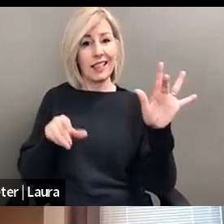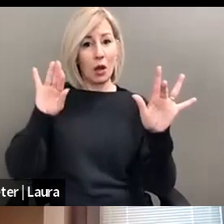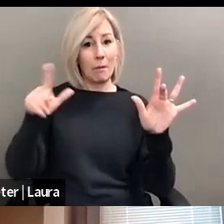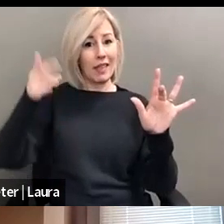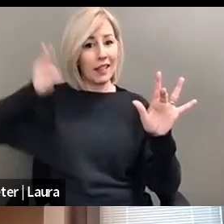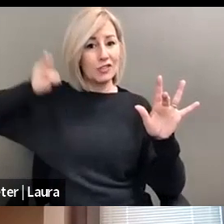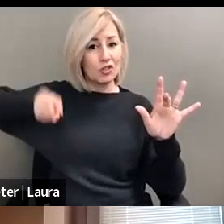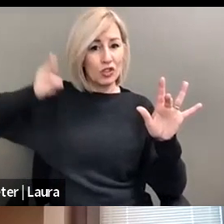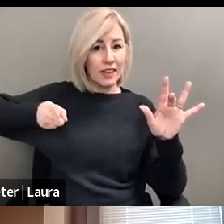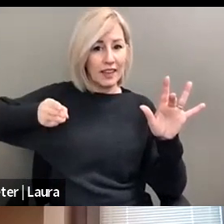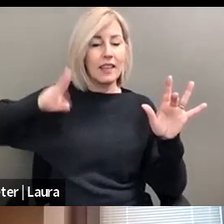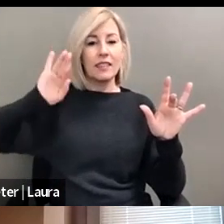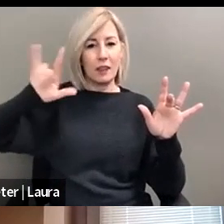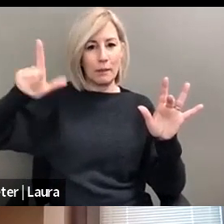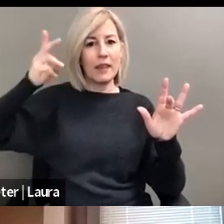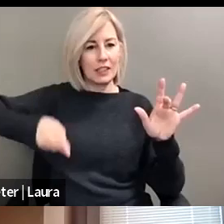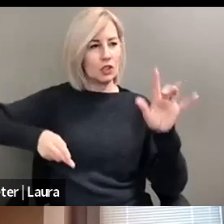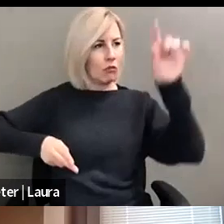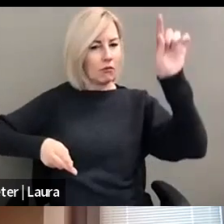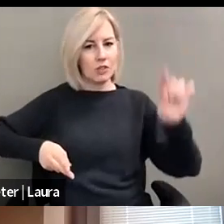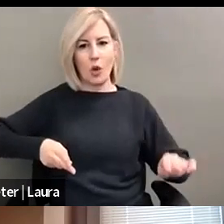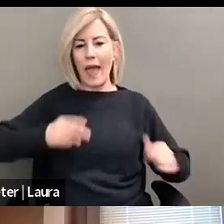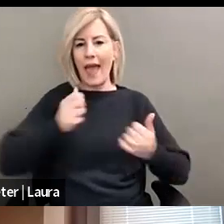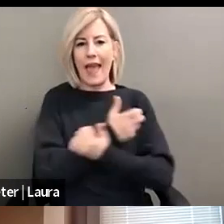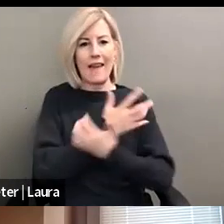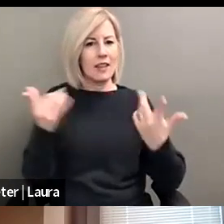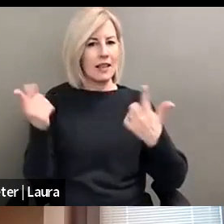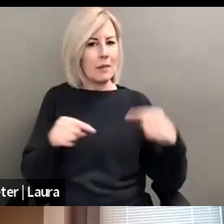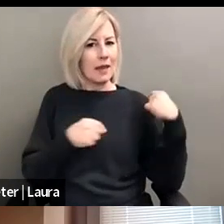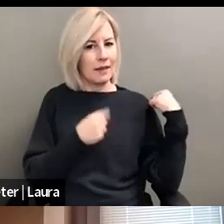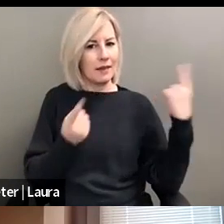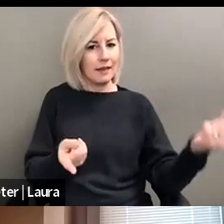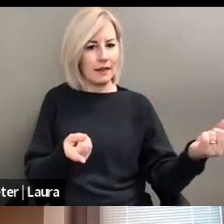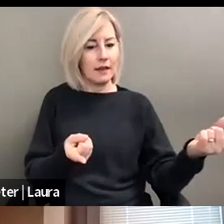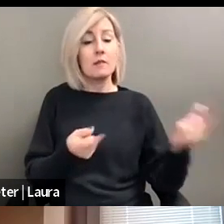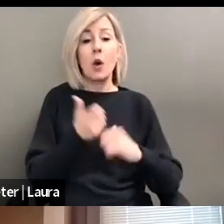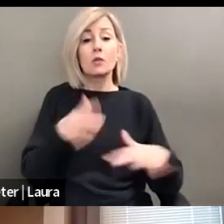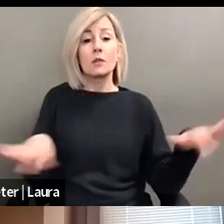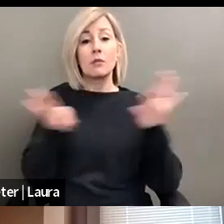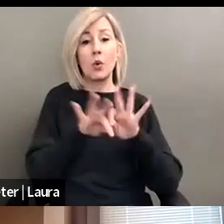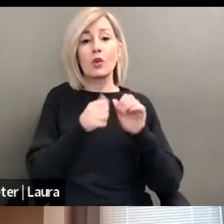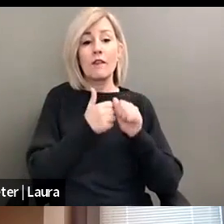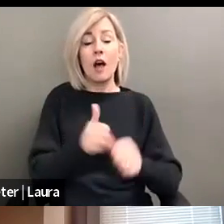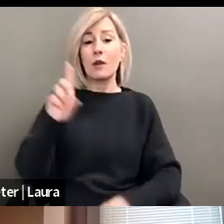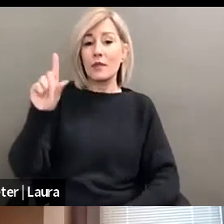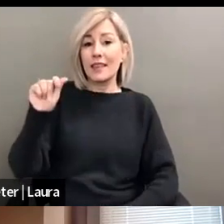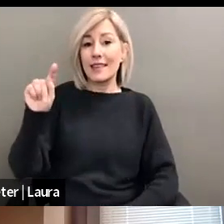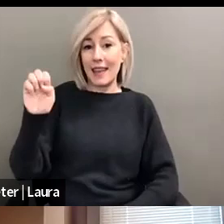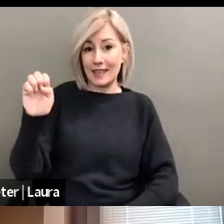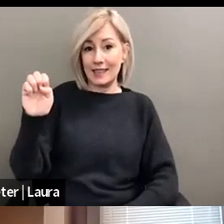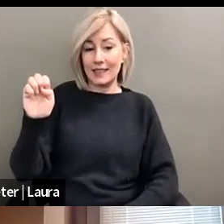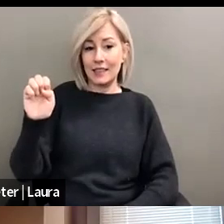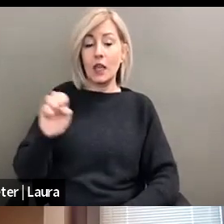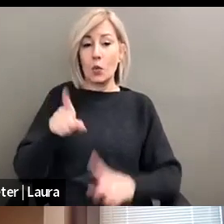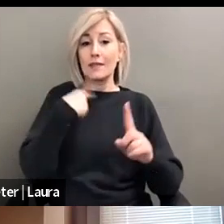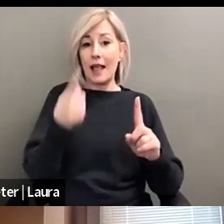history. And the bill history will show you all the movement. And the most important thing is to follow the date. So it'll say